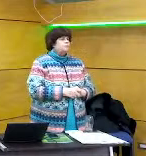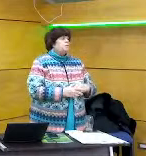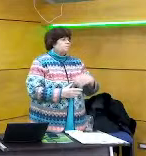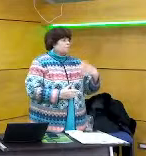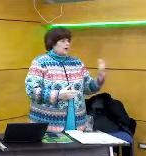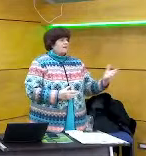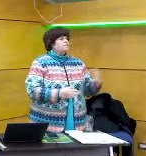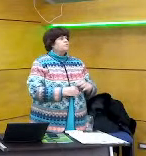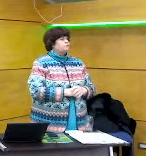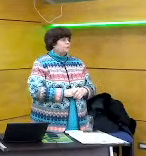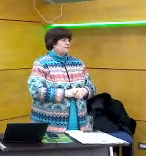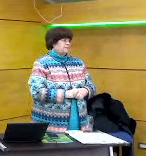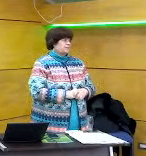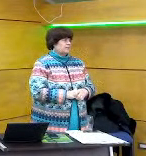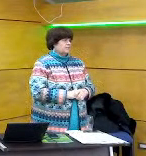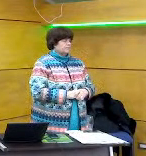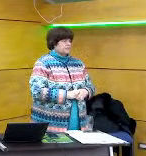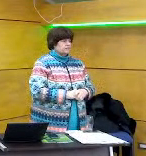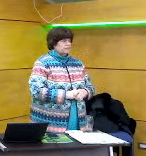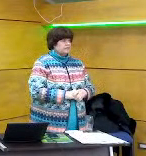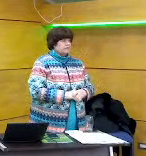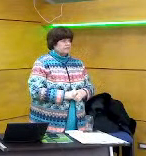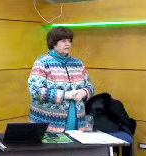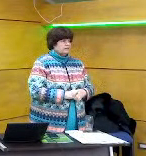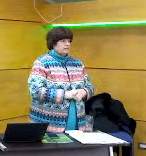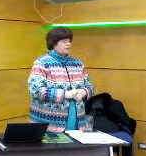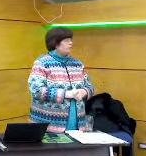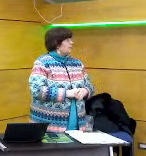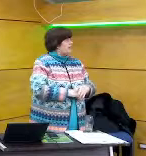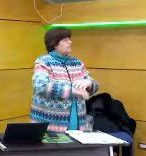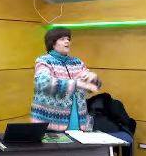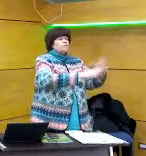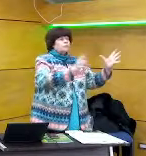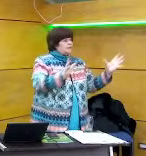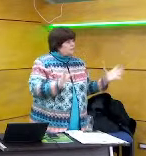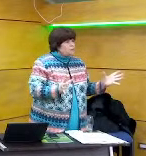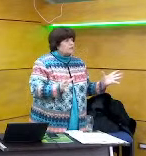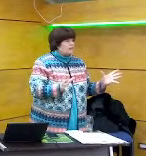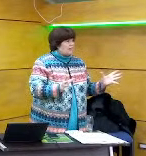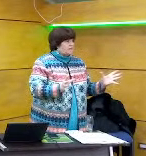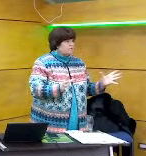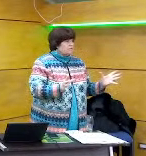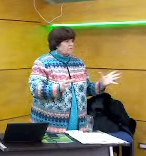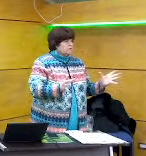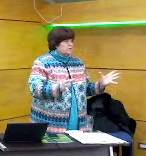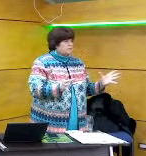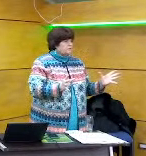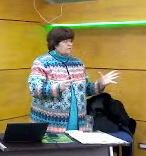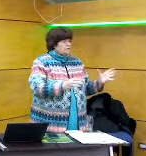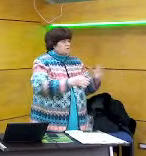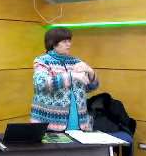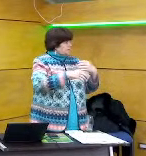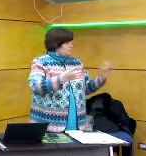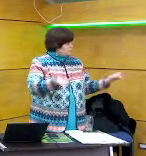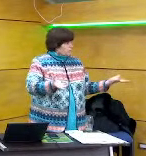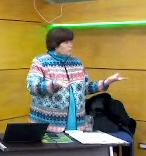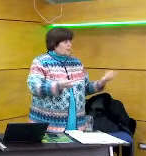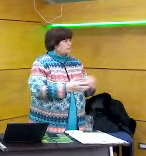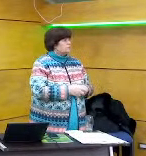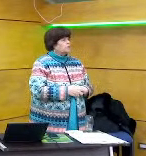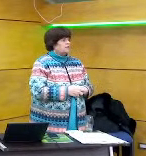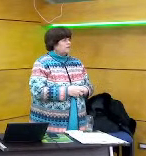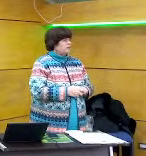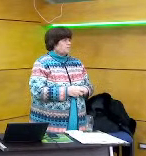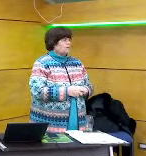If you practice doing these kinds of things, you can have everyone in your class